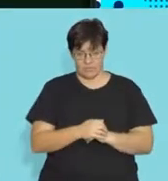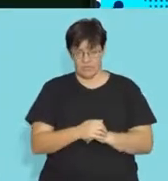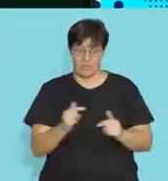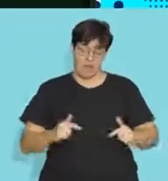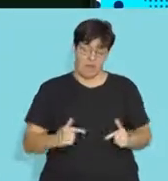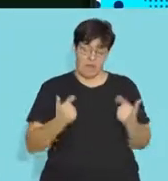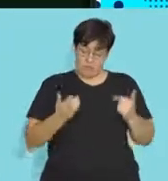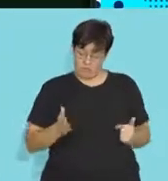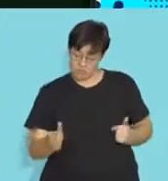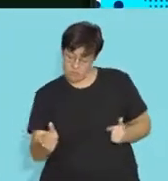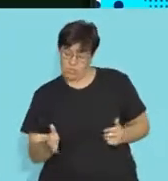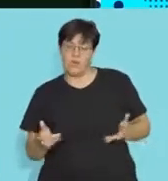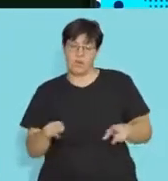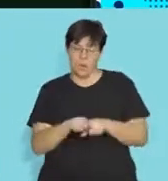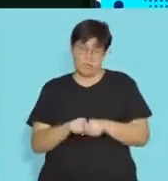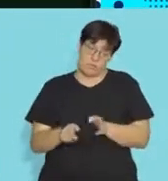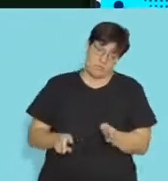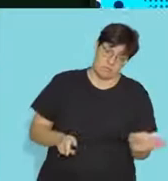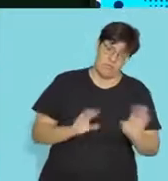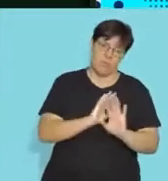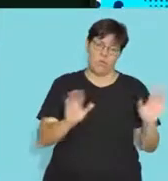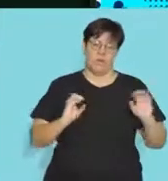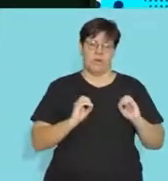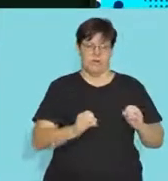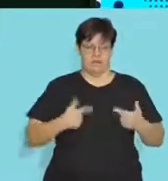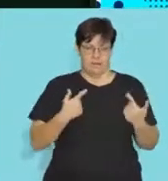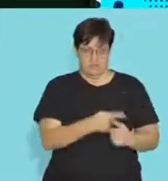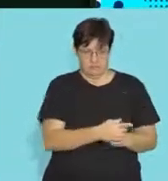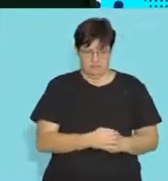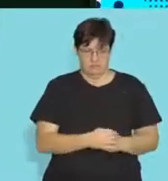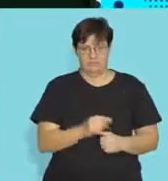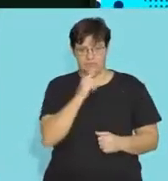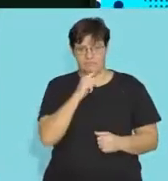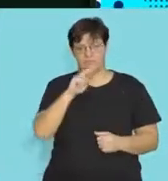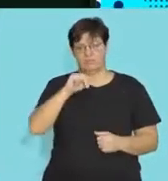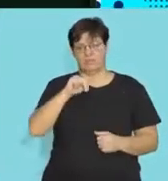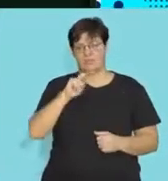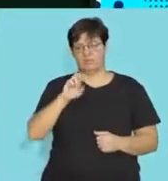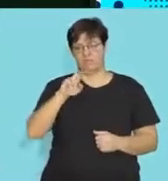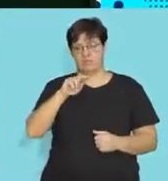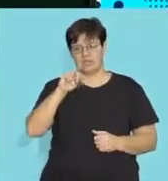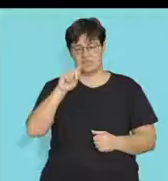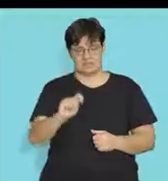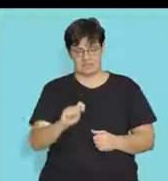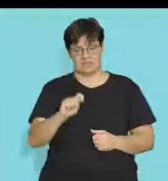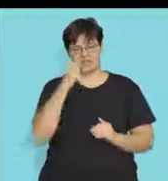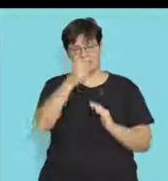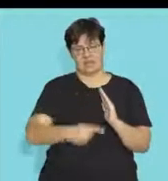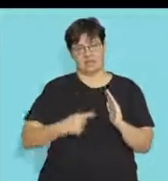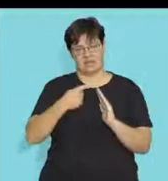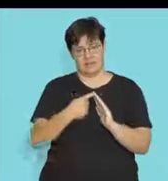through the living components and the non-living components. And hence, we refer to them as the nutrient cycle.